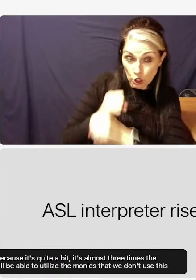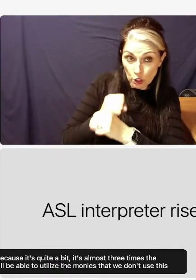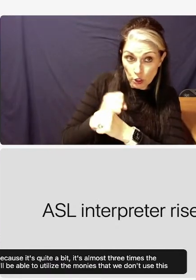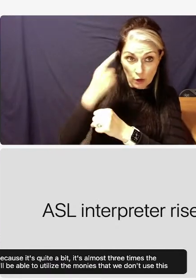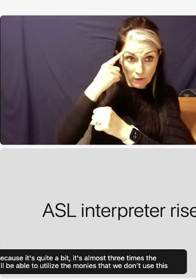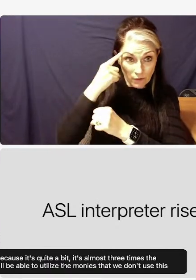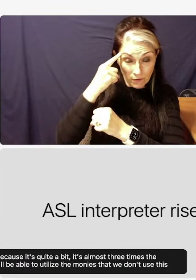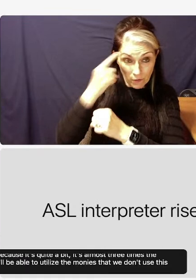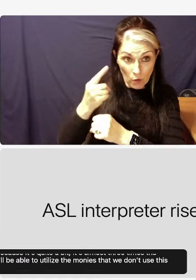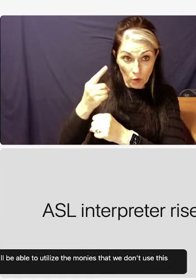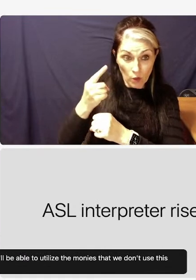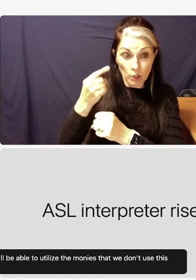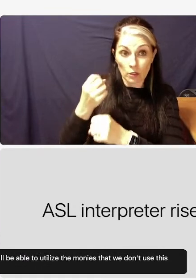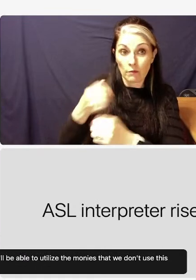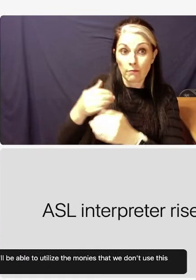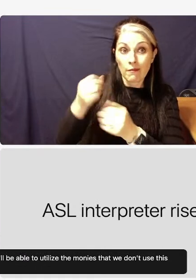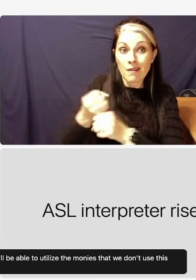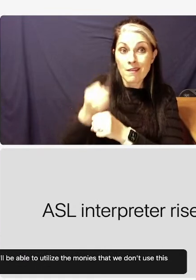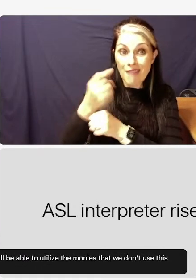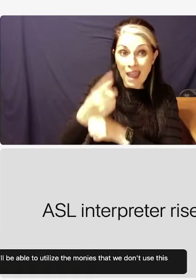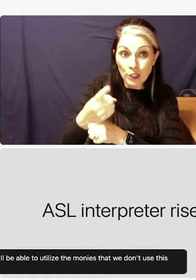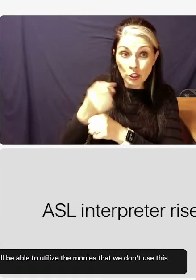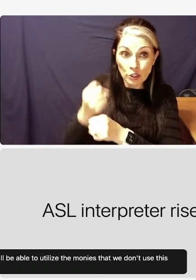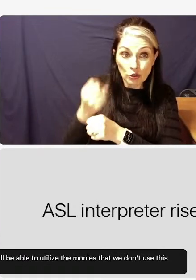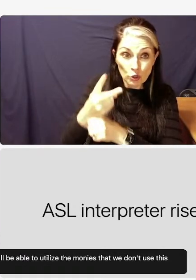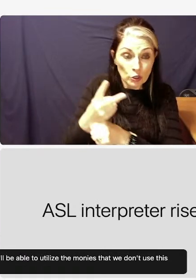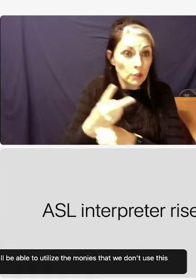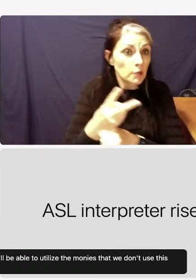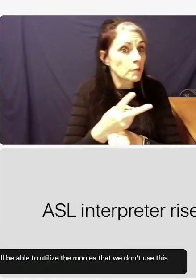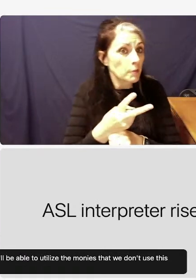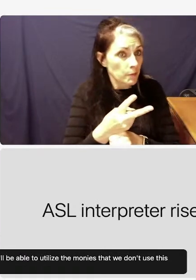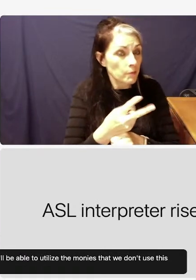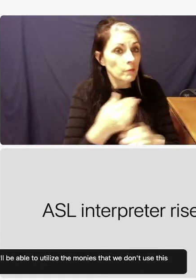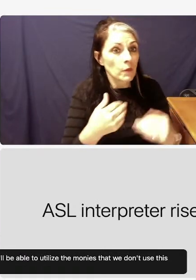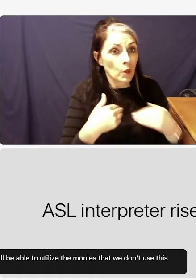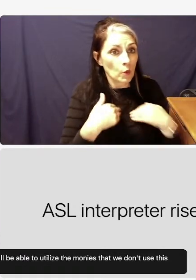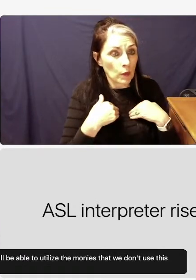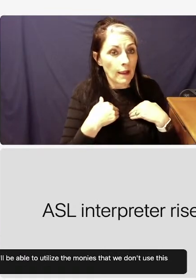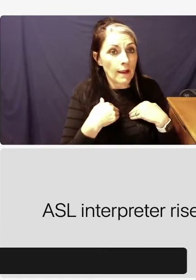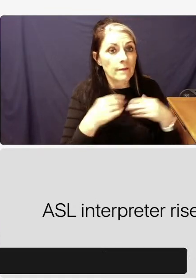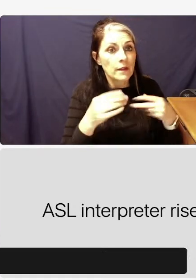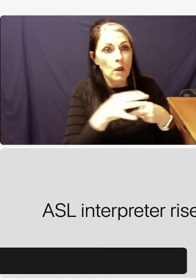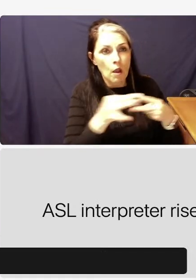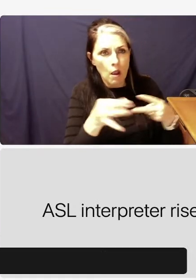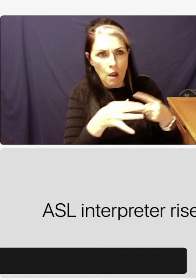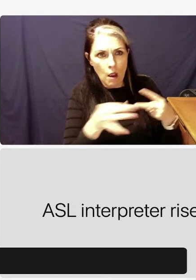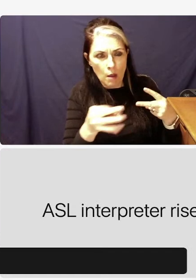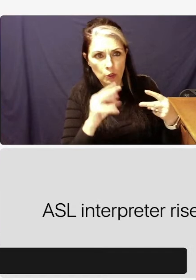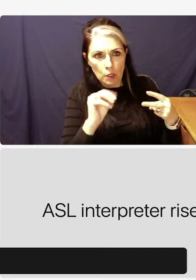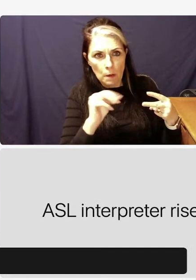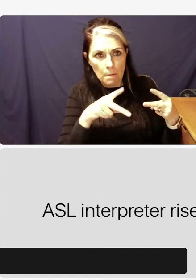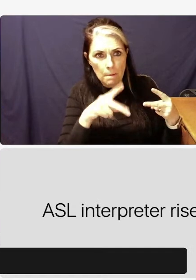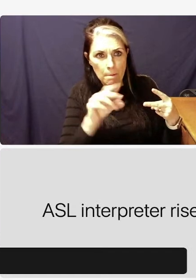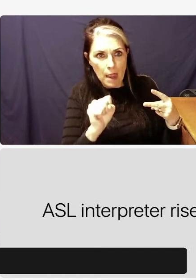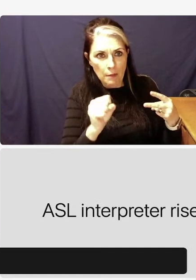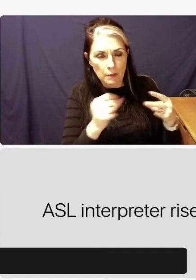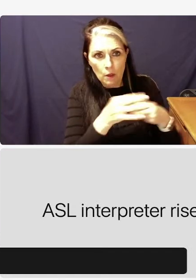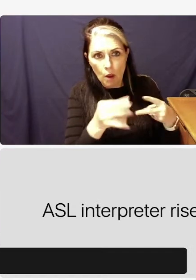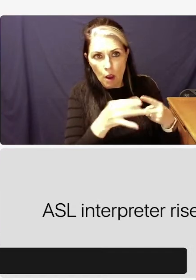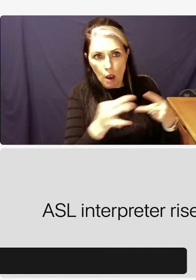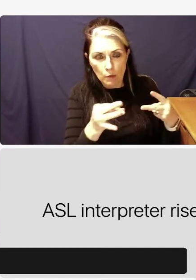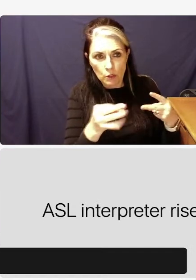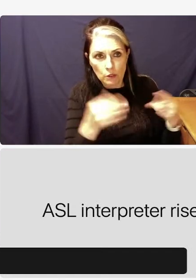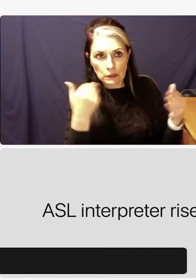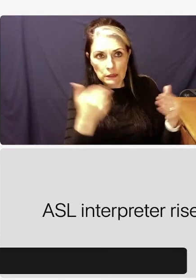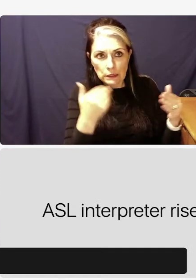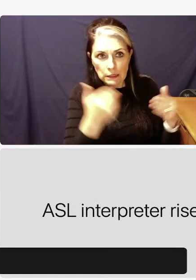the next two previous years yeah we have a major math adoption coming up in the in the next two years that that we